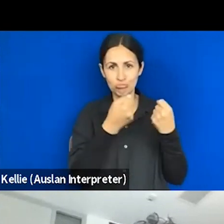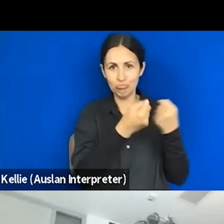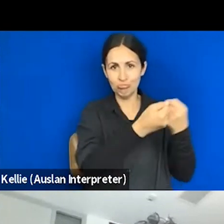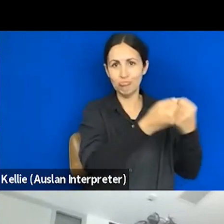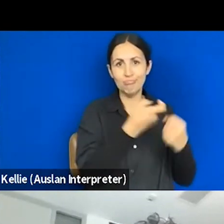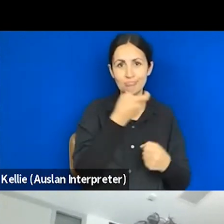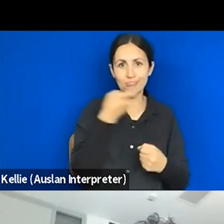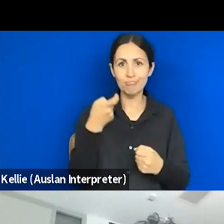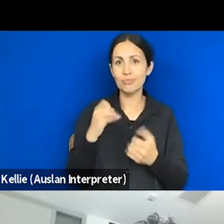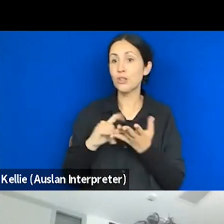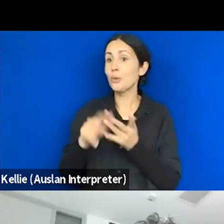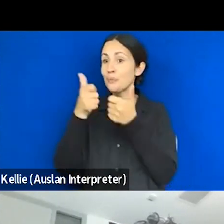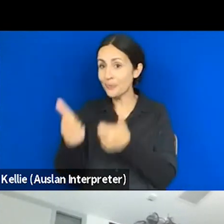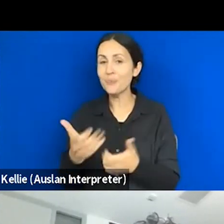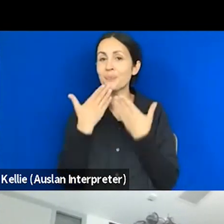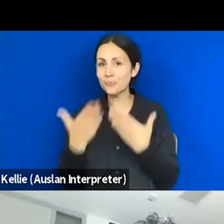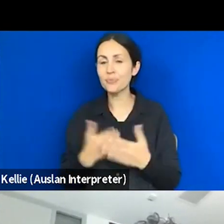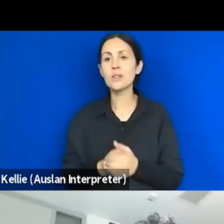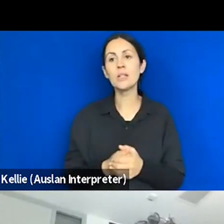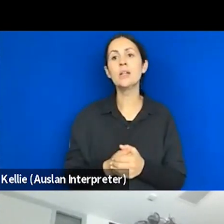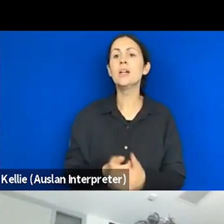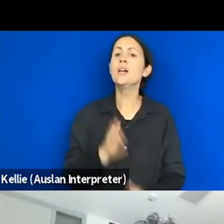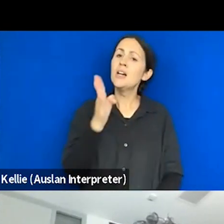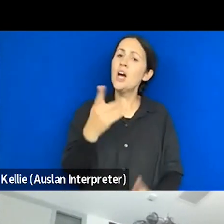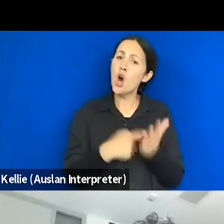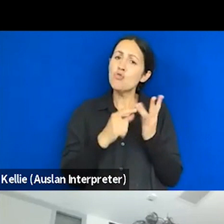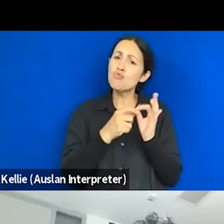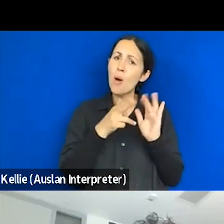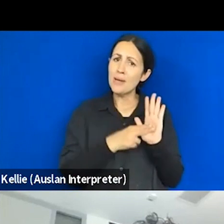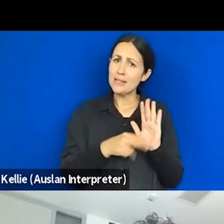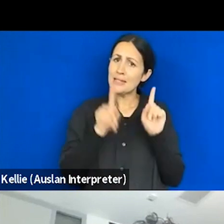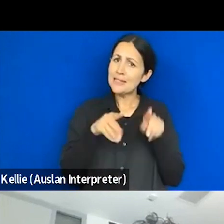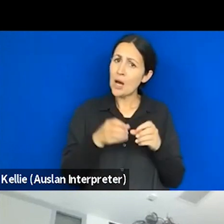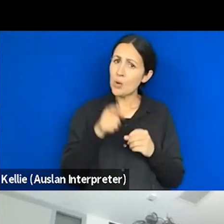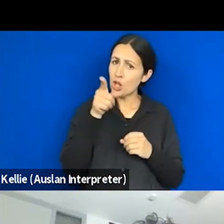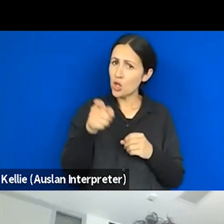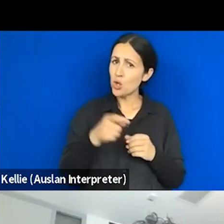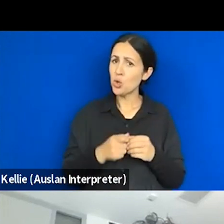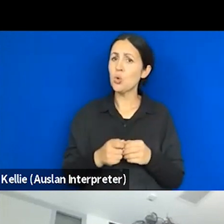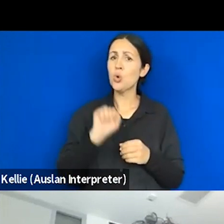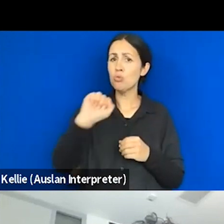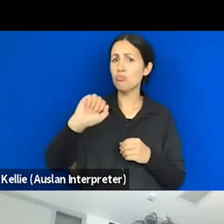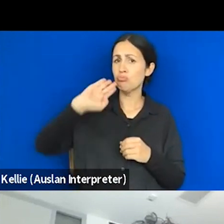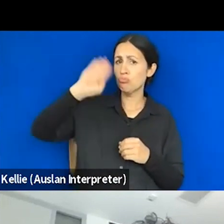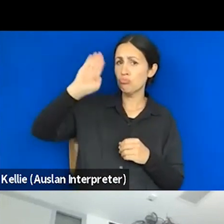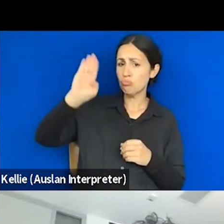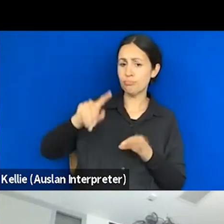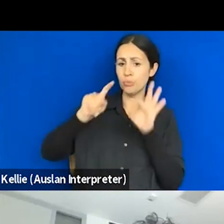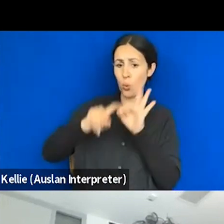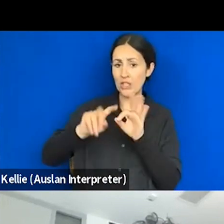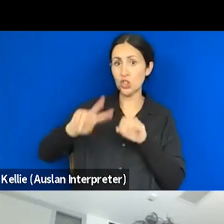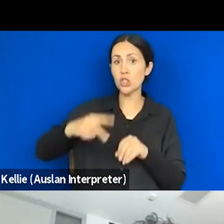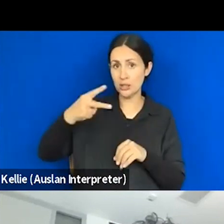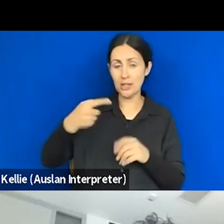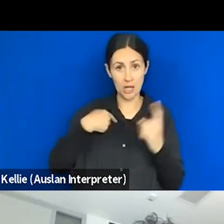as well, Jonathan. But I want to start with a question for you, Robin. One of the things that came up in the Q&A chat, and which I also am